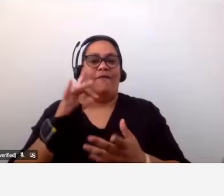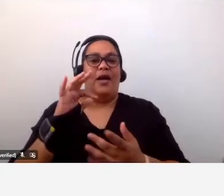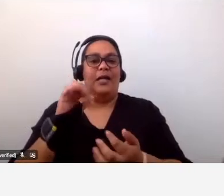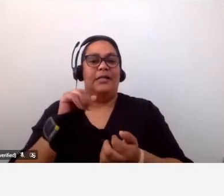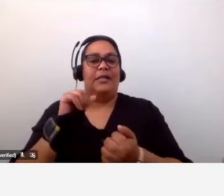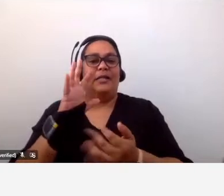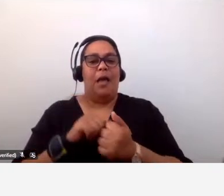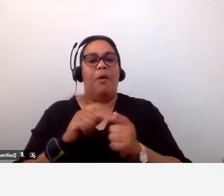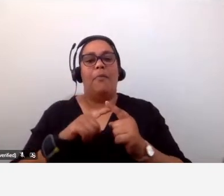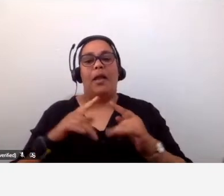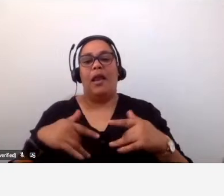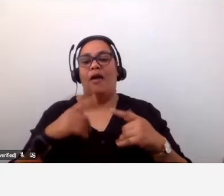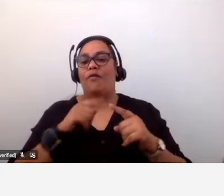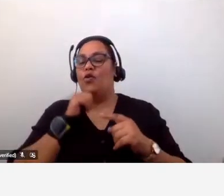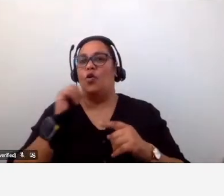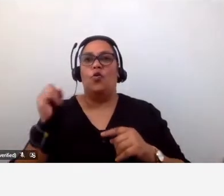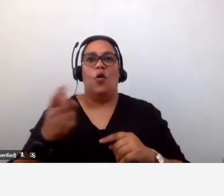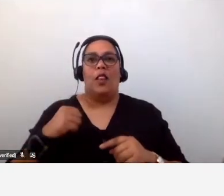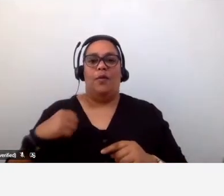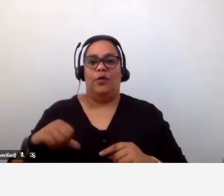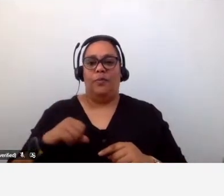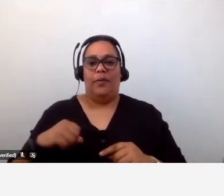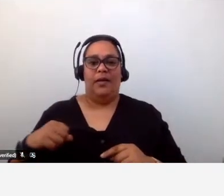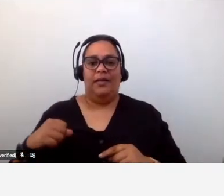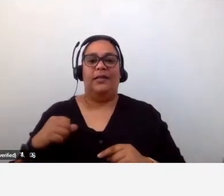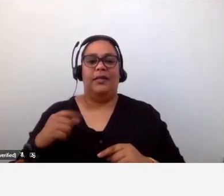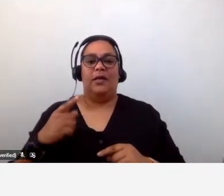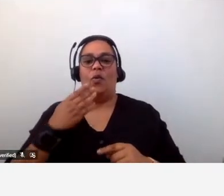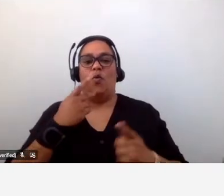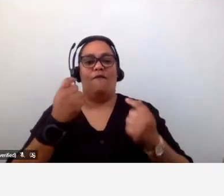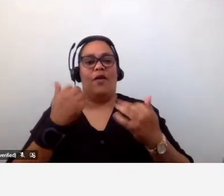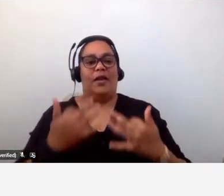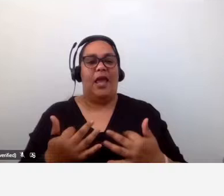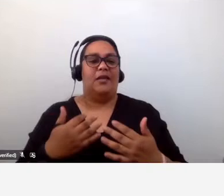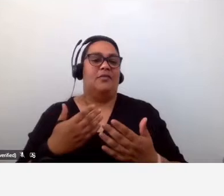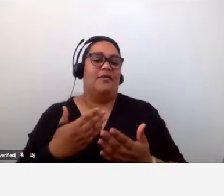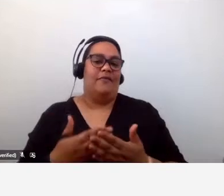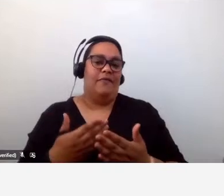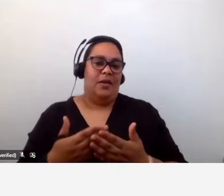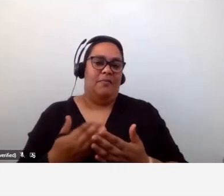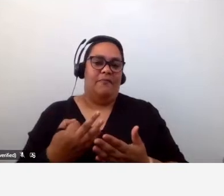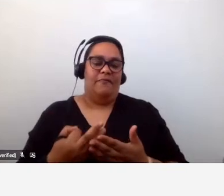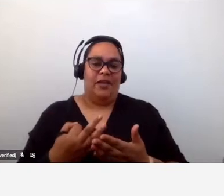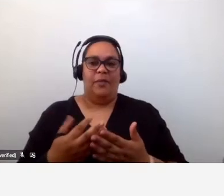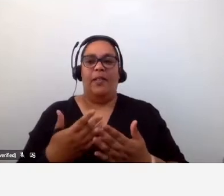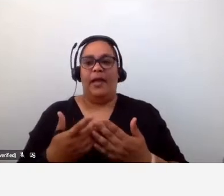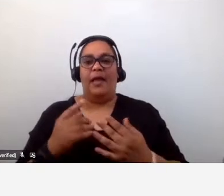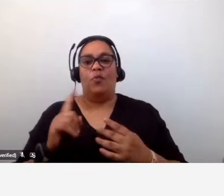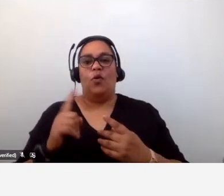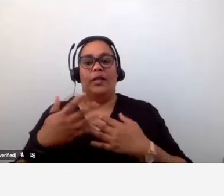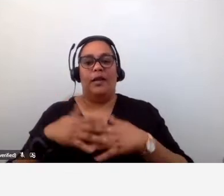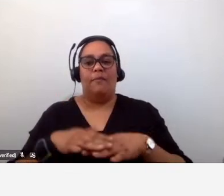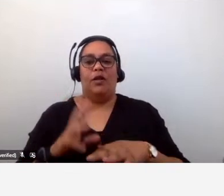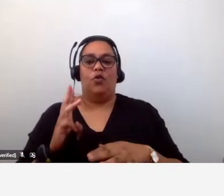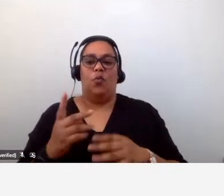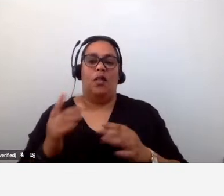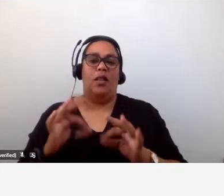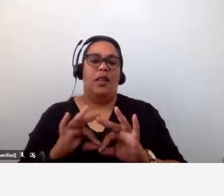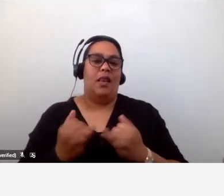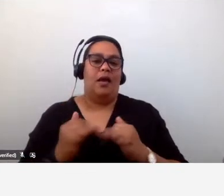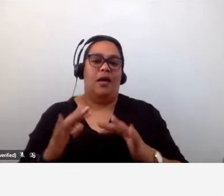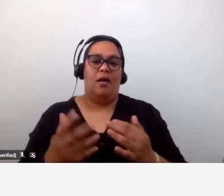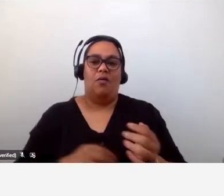of the fact that not all municipalities are financially viable and what the potential ramifications of that would be. Thank you.